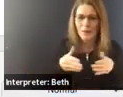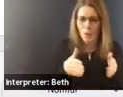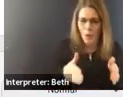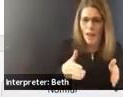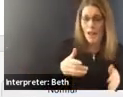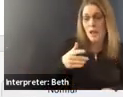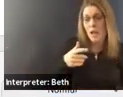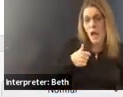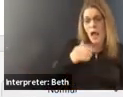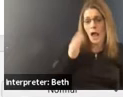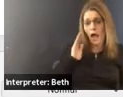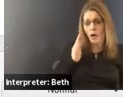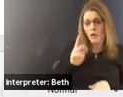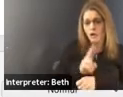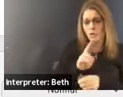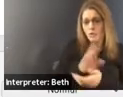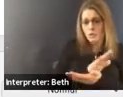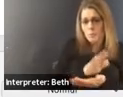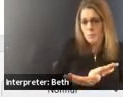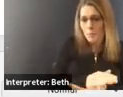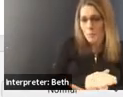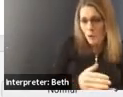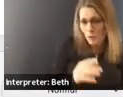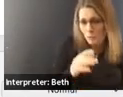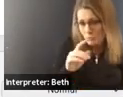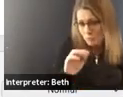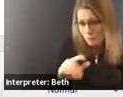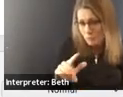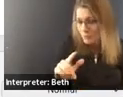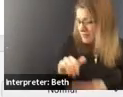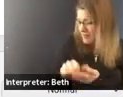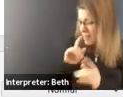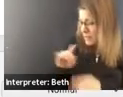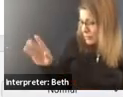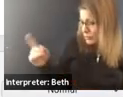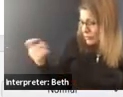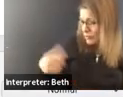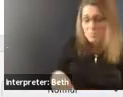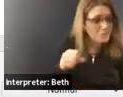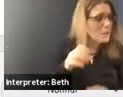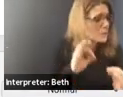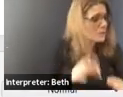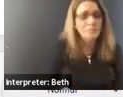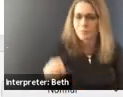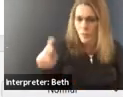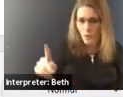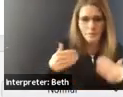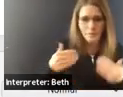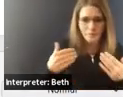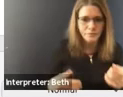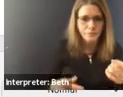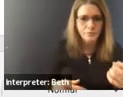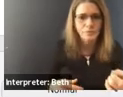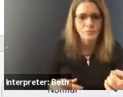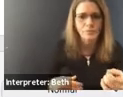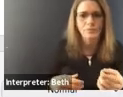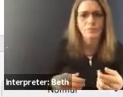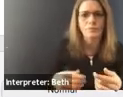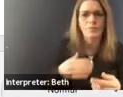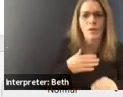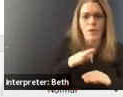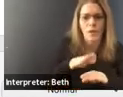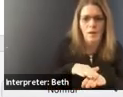I'll go for yes. Yeah, perfect. Okay. So, and then all I did was basically I treated my layers as a